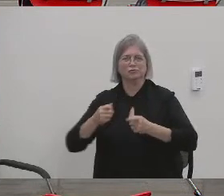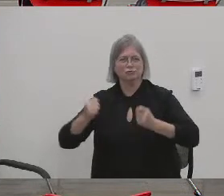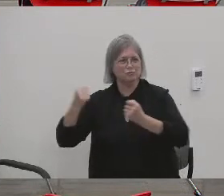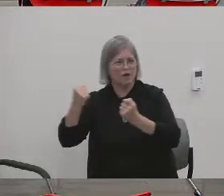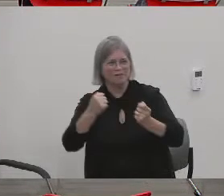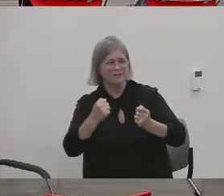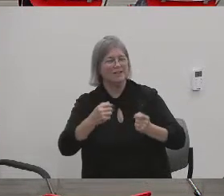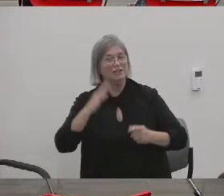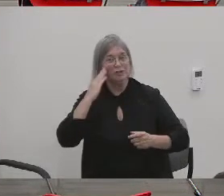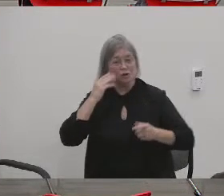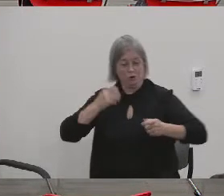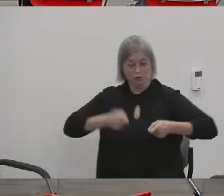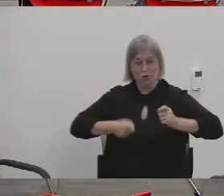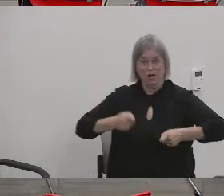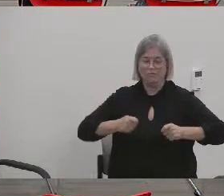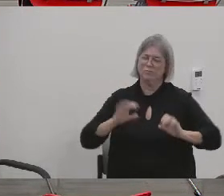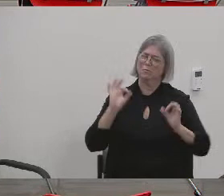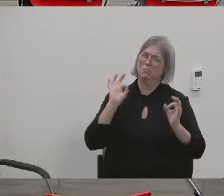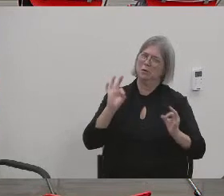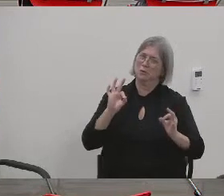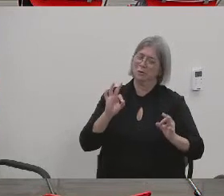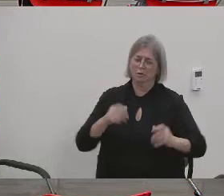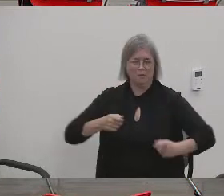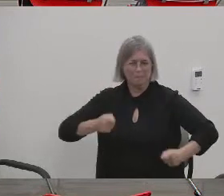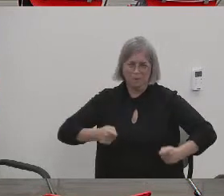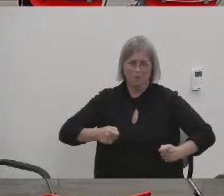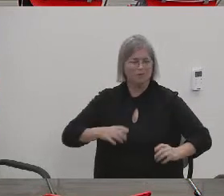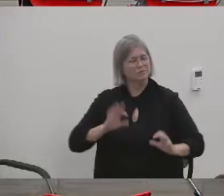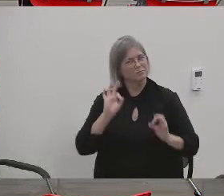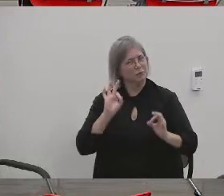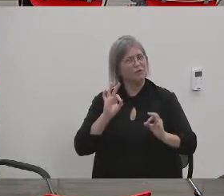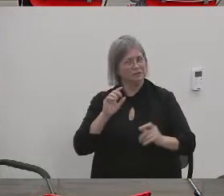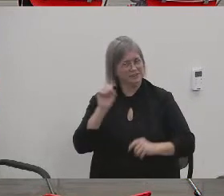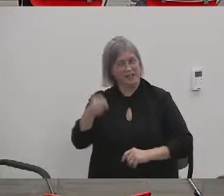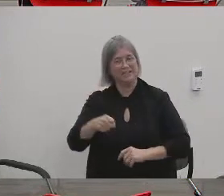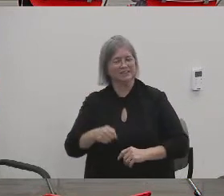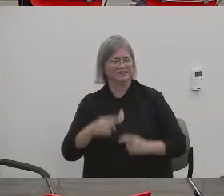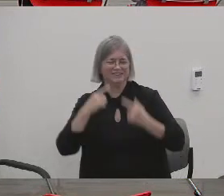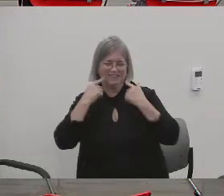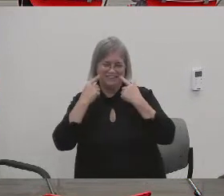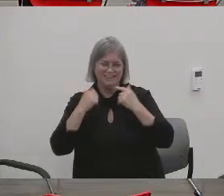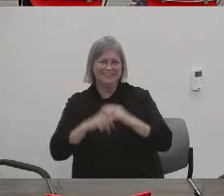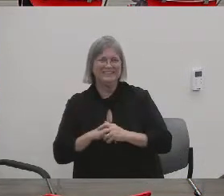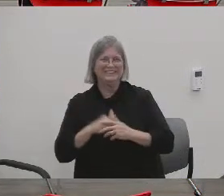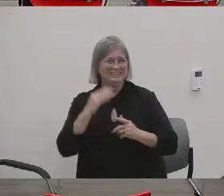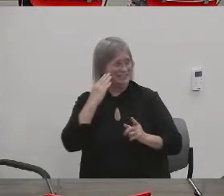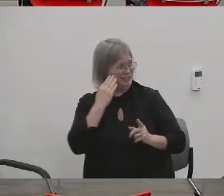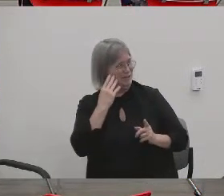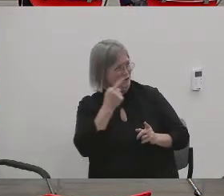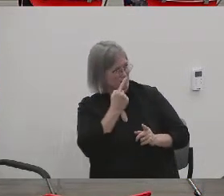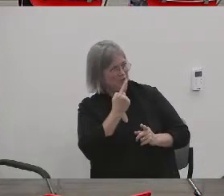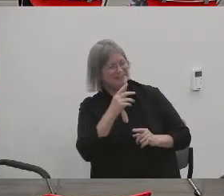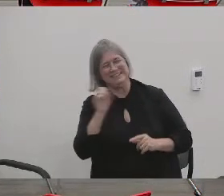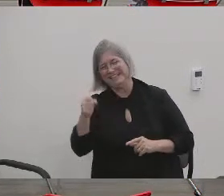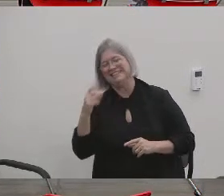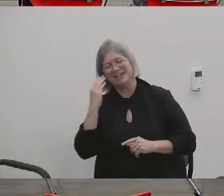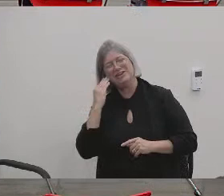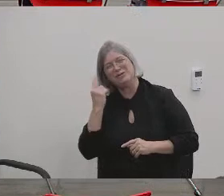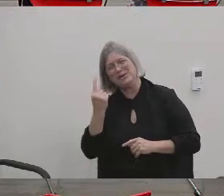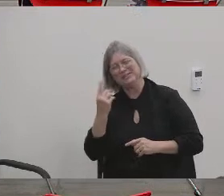percussion guys look really good in that video. Yeah, yes, they do. You know one of them by chance? I may know one of them, yeah.